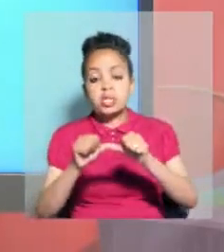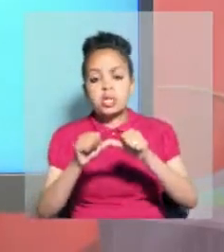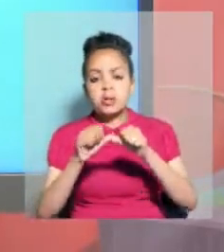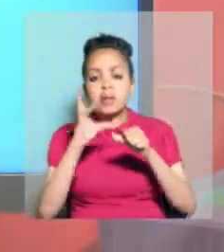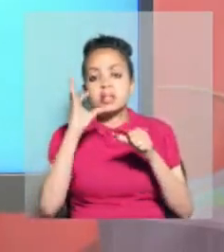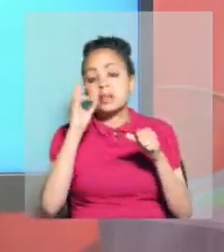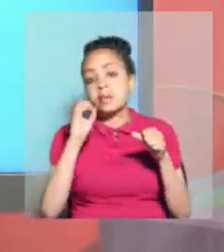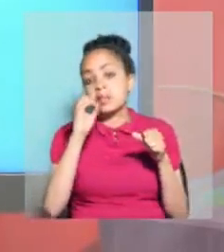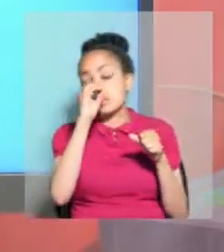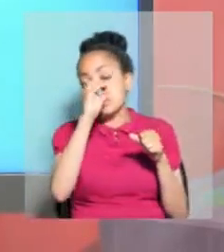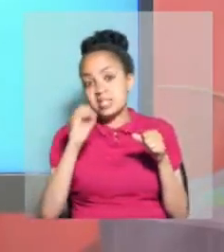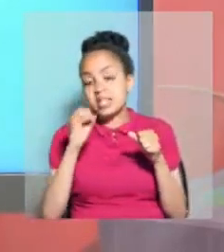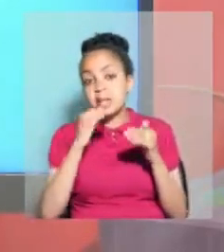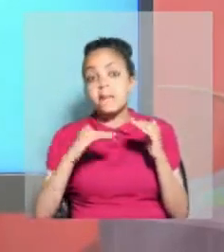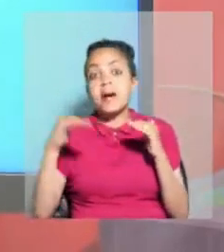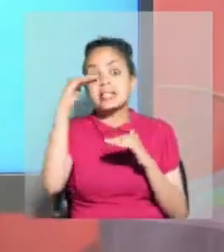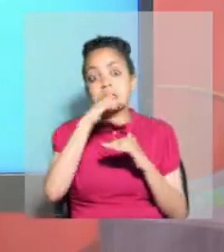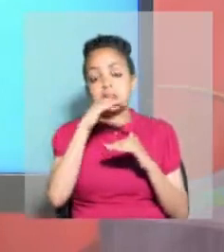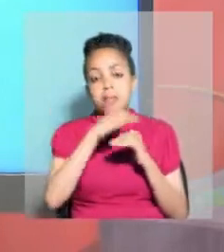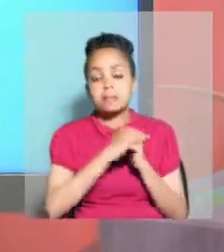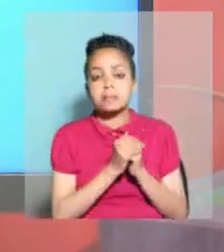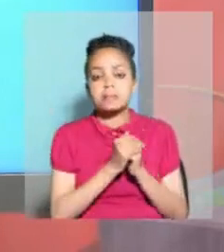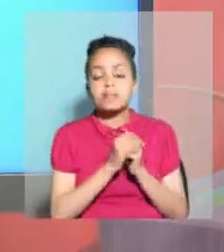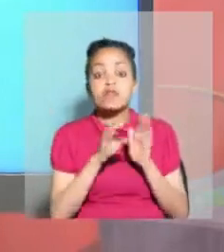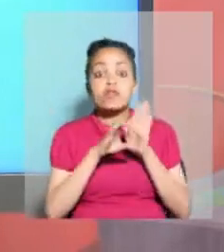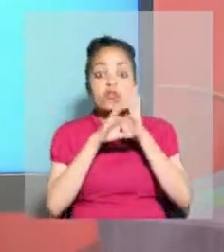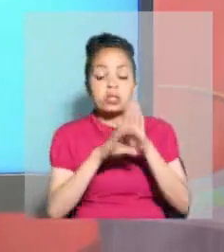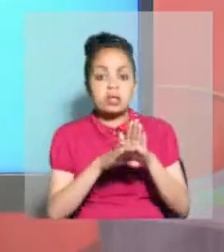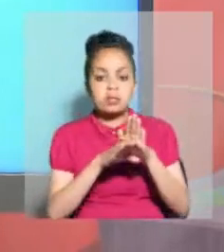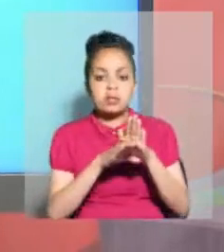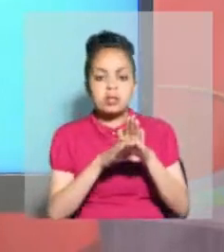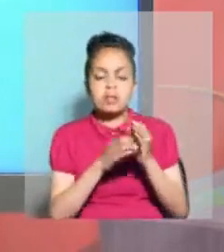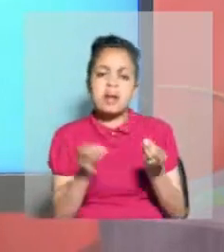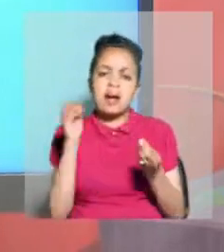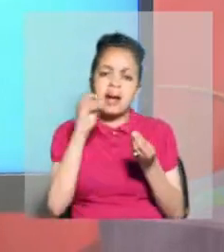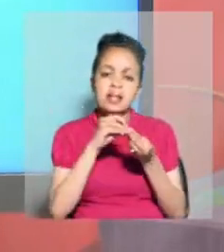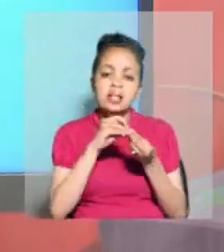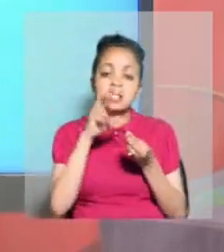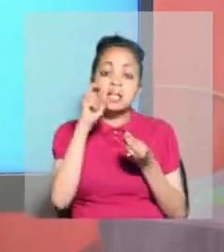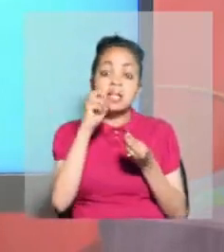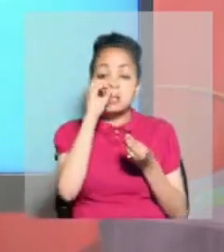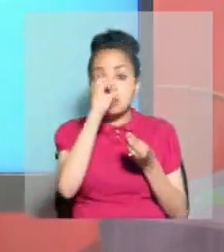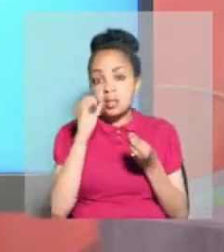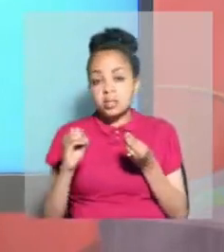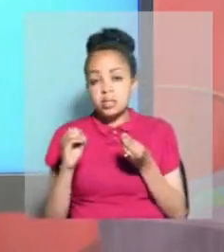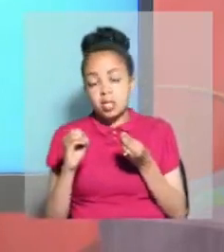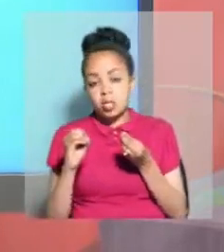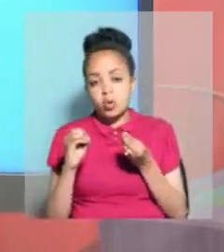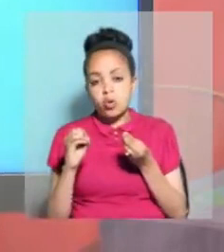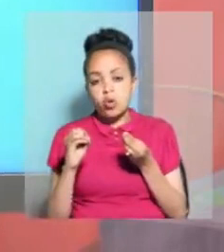by 70% maximum. For example, by adding 30%